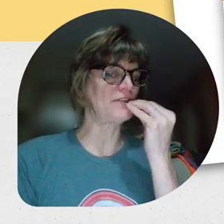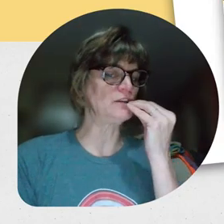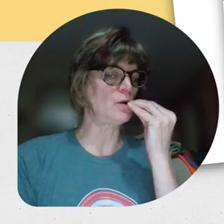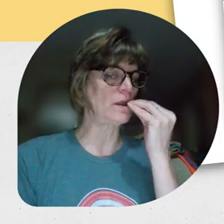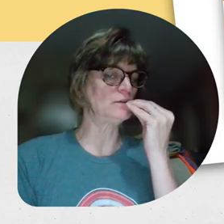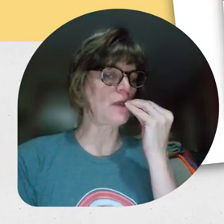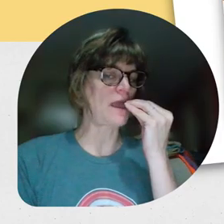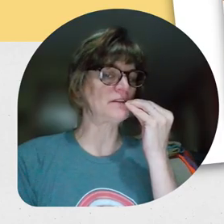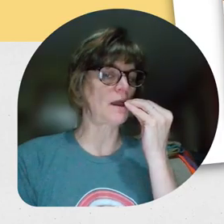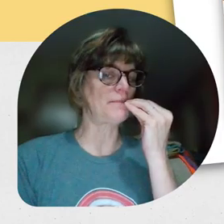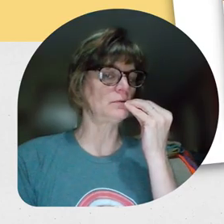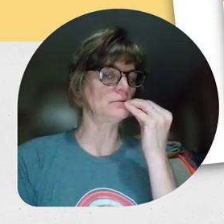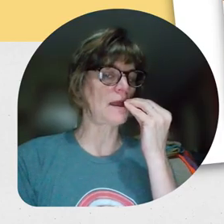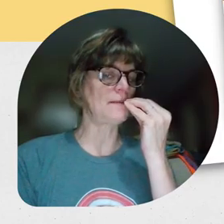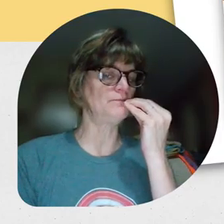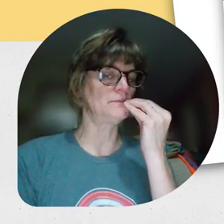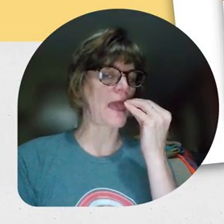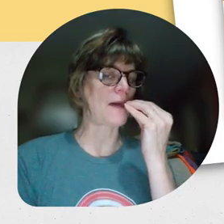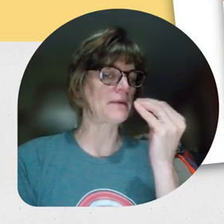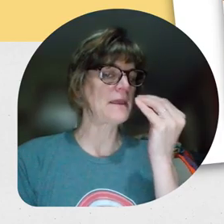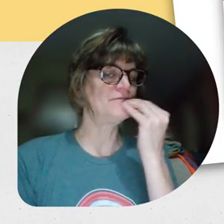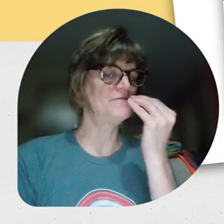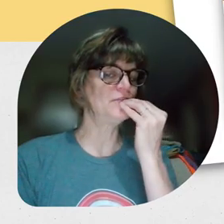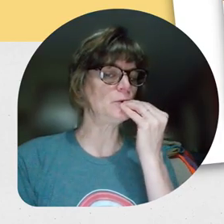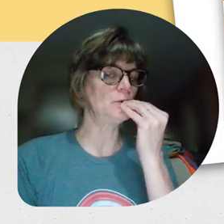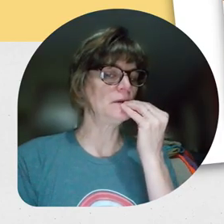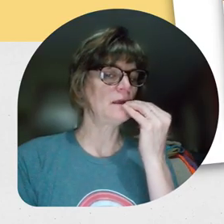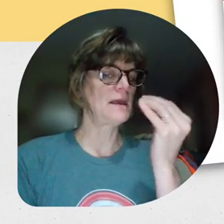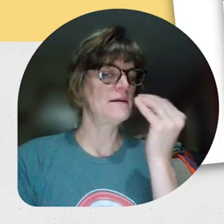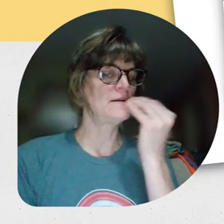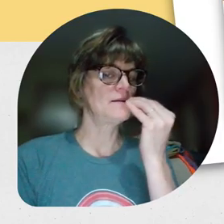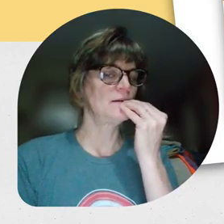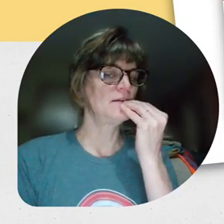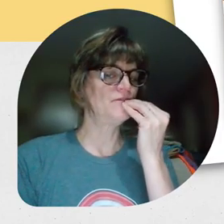mouth, and you're going to have a double tap. Food,